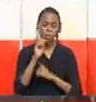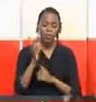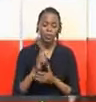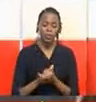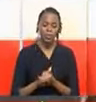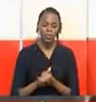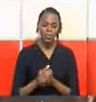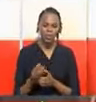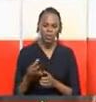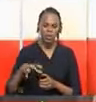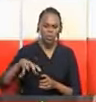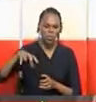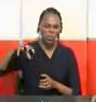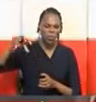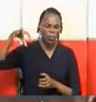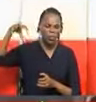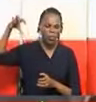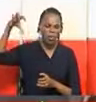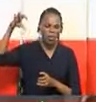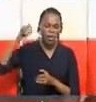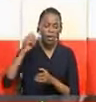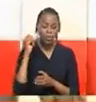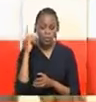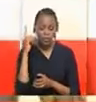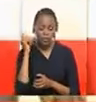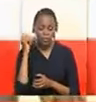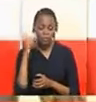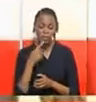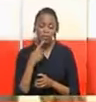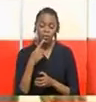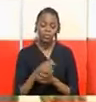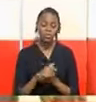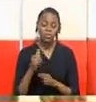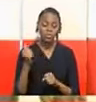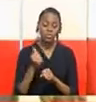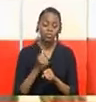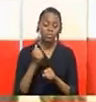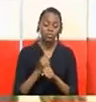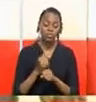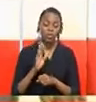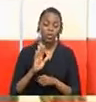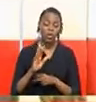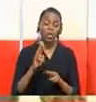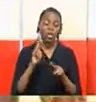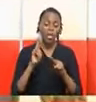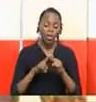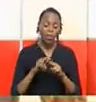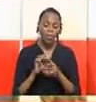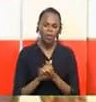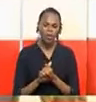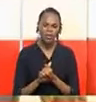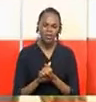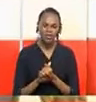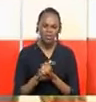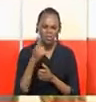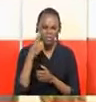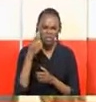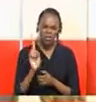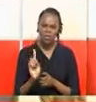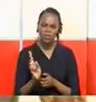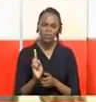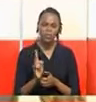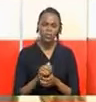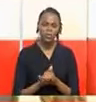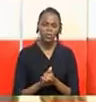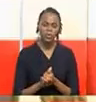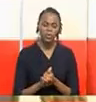older, I began to understand that his work ethic was one I had never seen before,